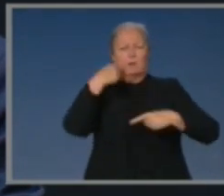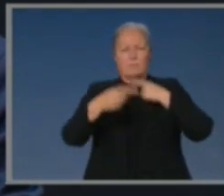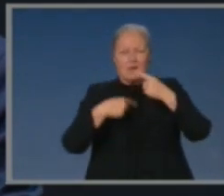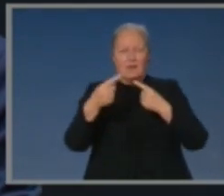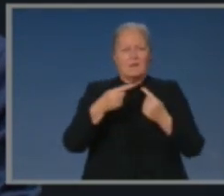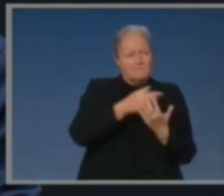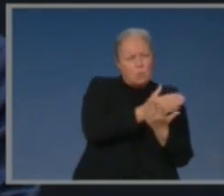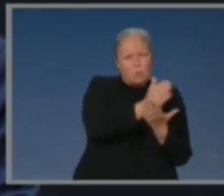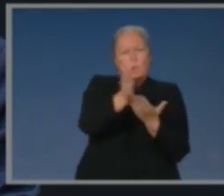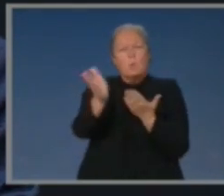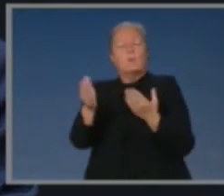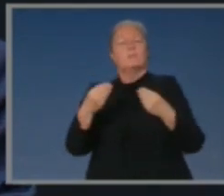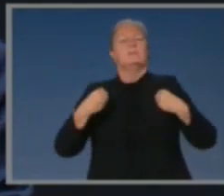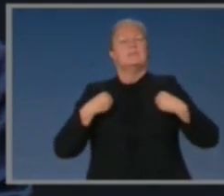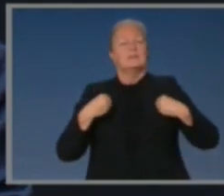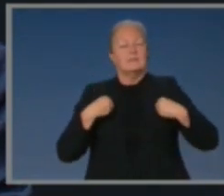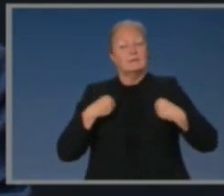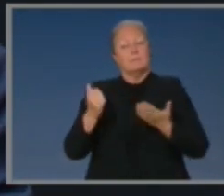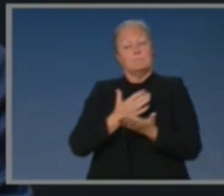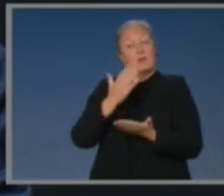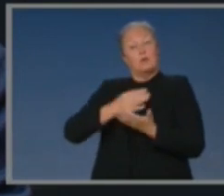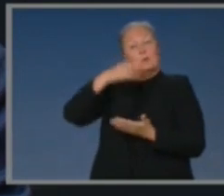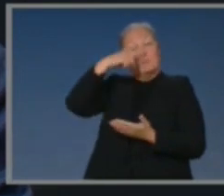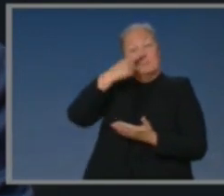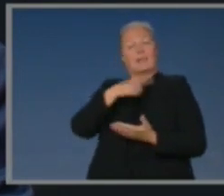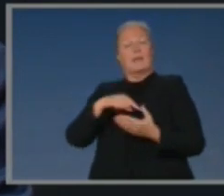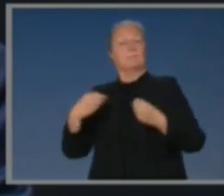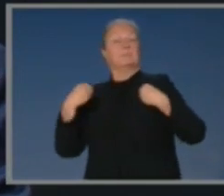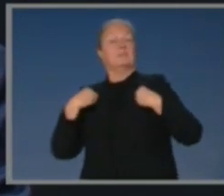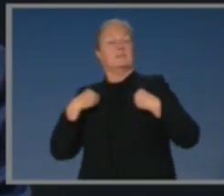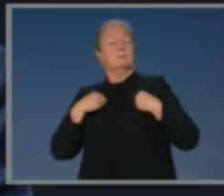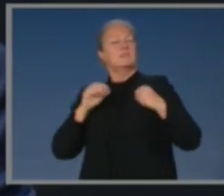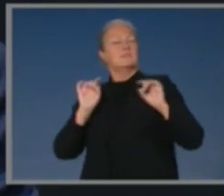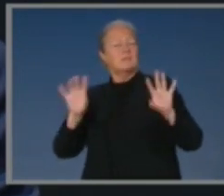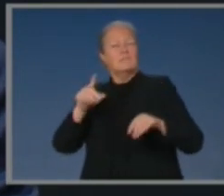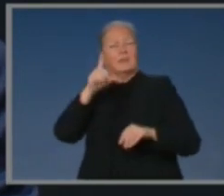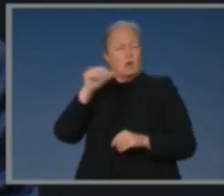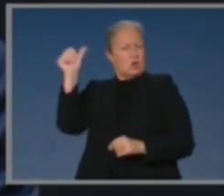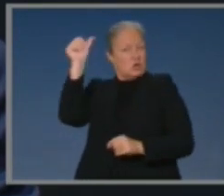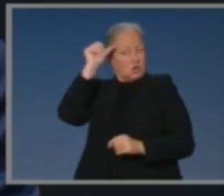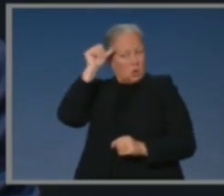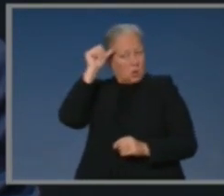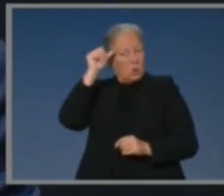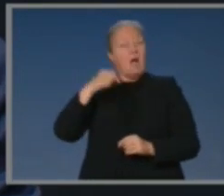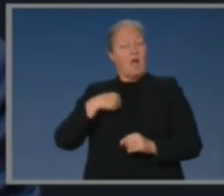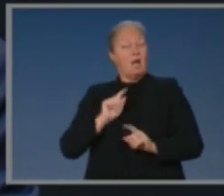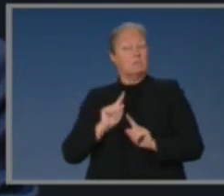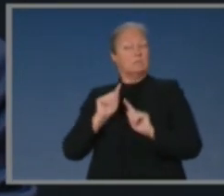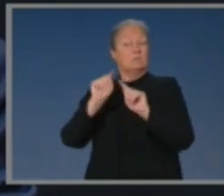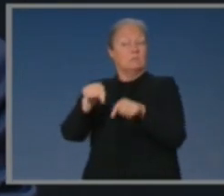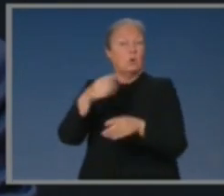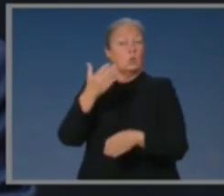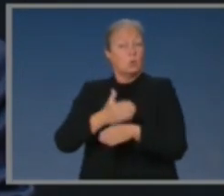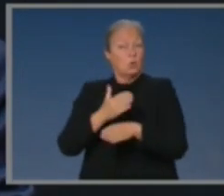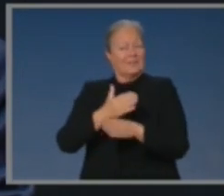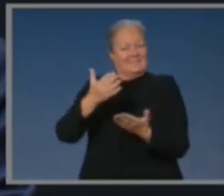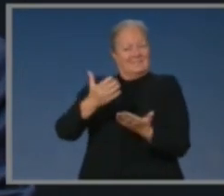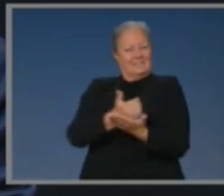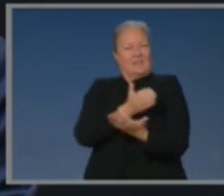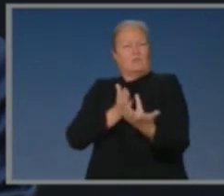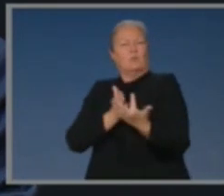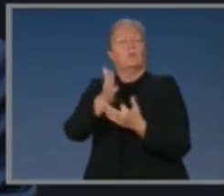understand the best way in which they can cope with working and carrying on their business in a COVID-safe environment in